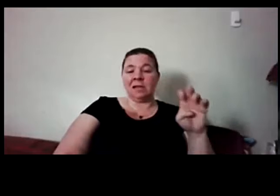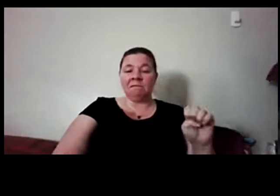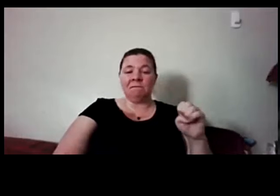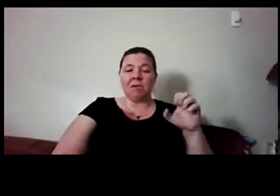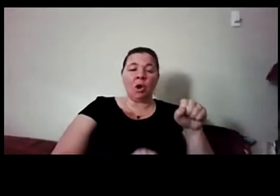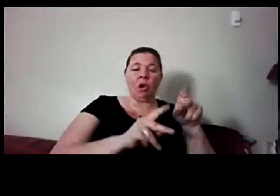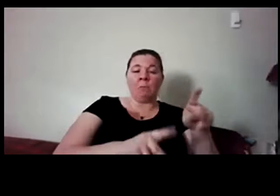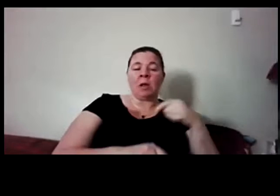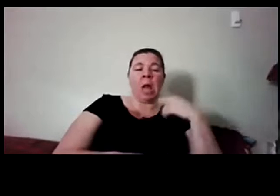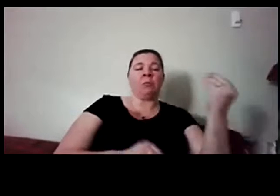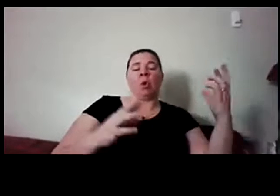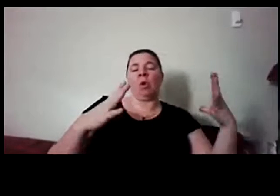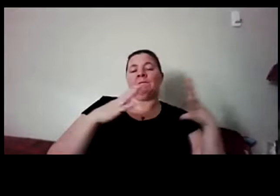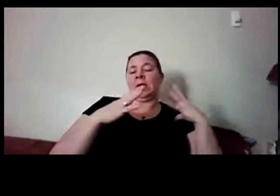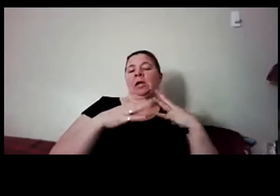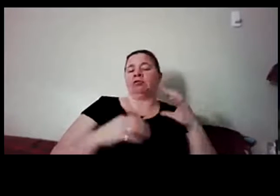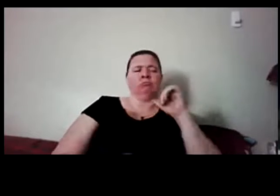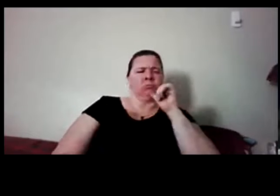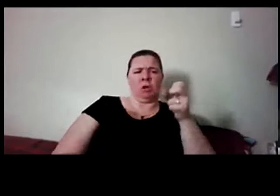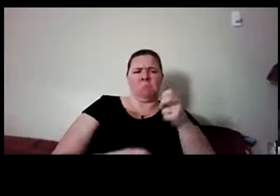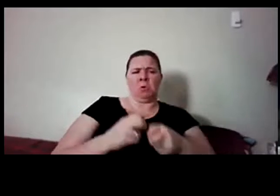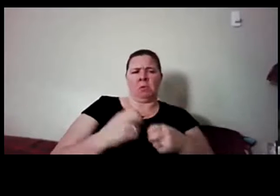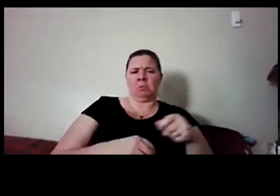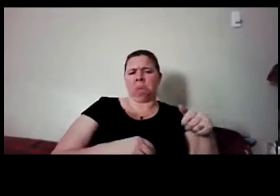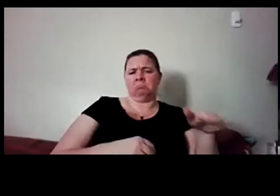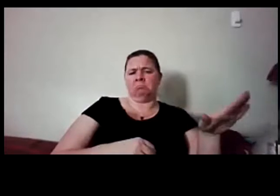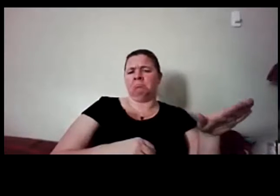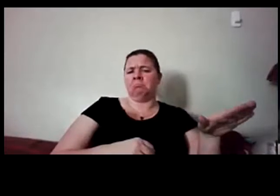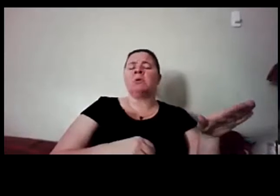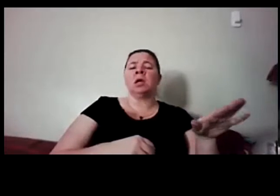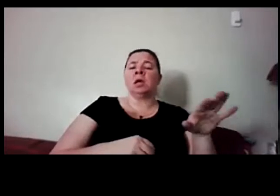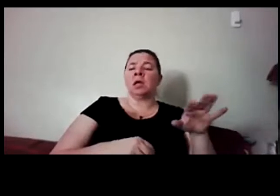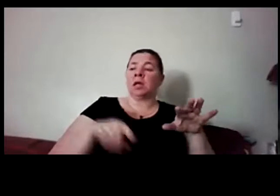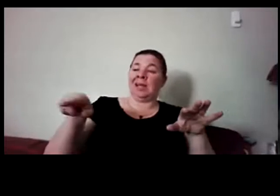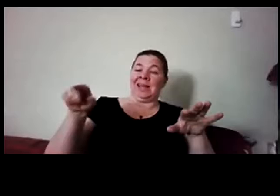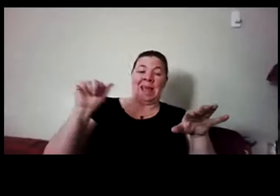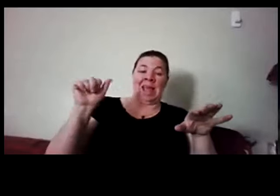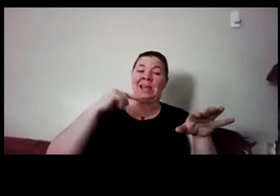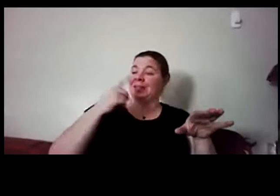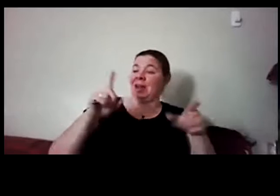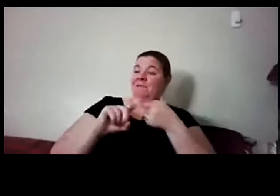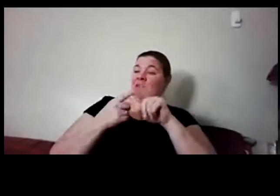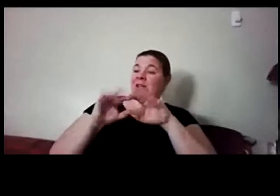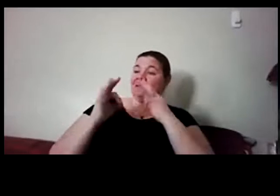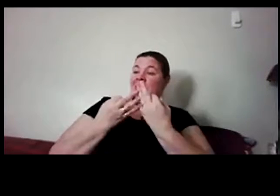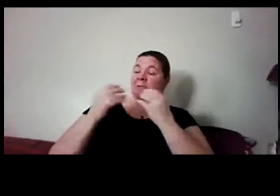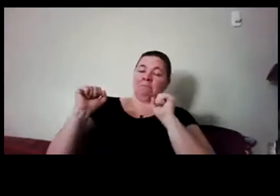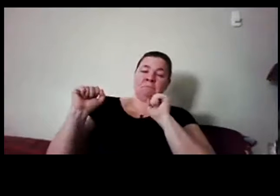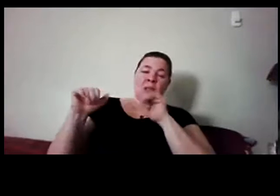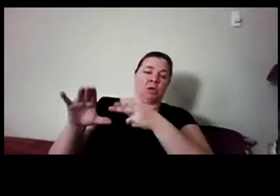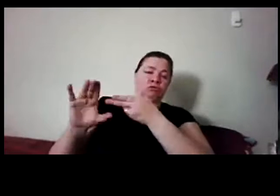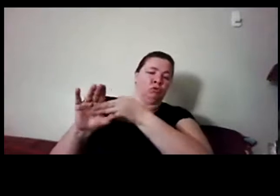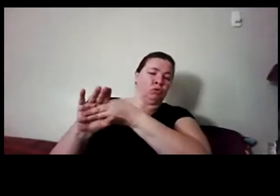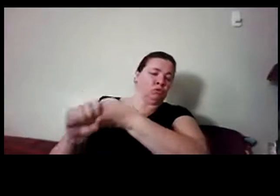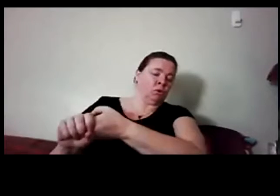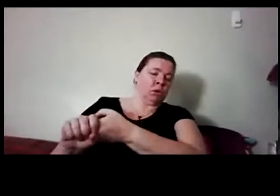to go on vacation. No problem. So founder A tells 50 of his family and friends. 10 of them decide to join him. The other 40,